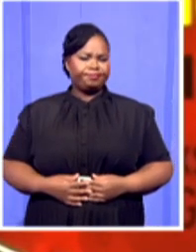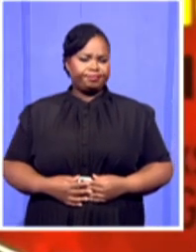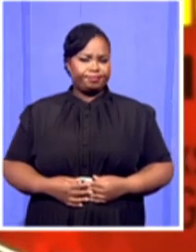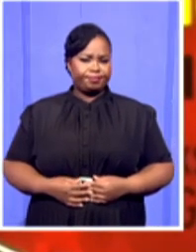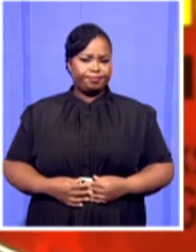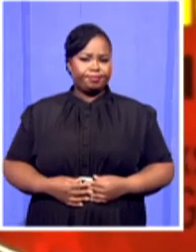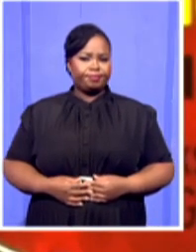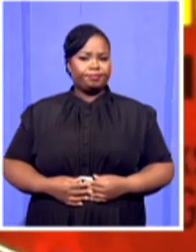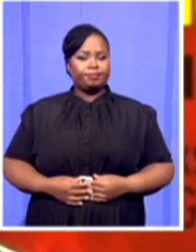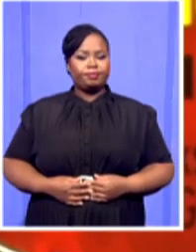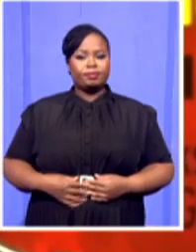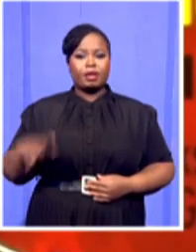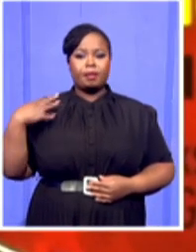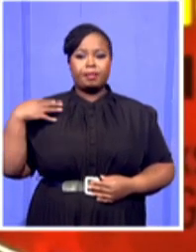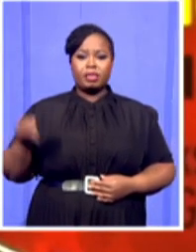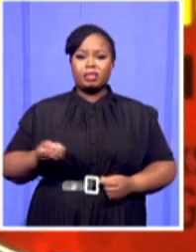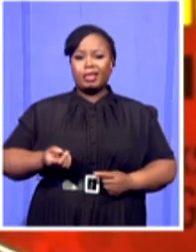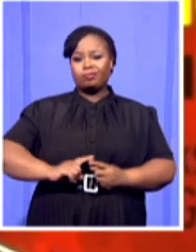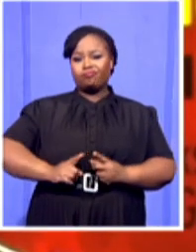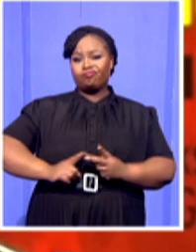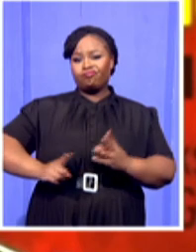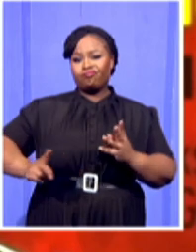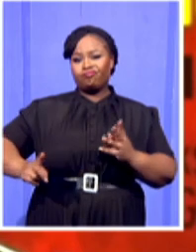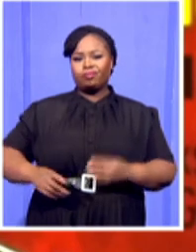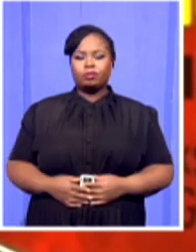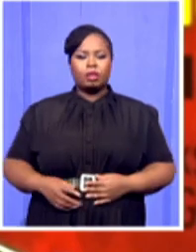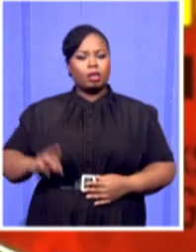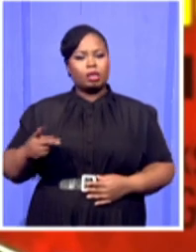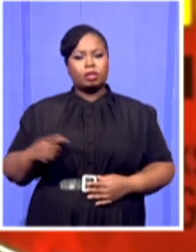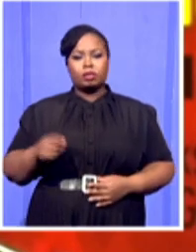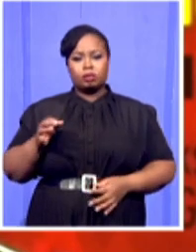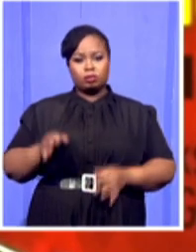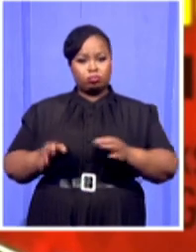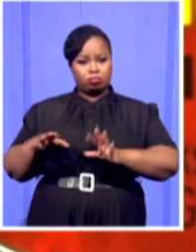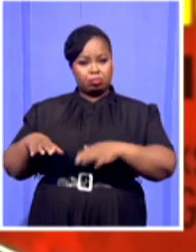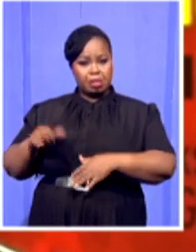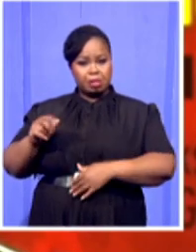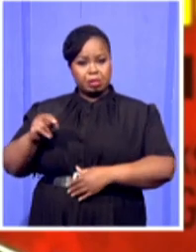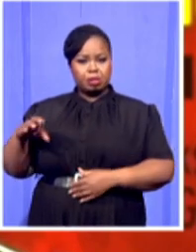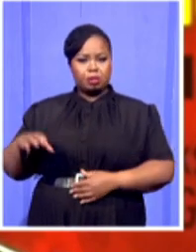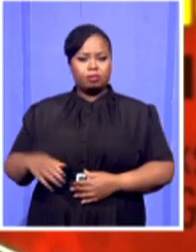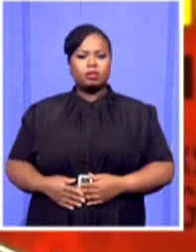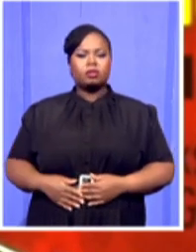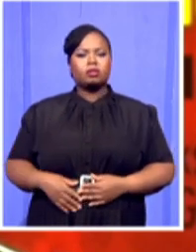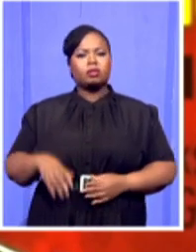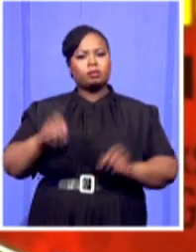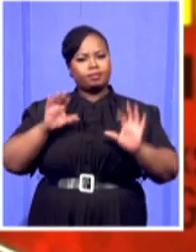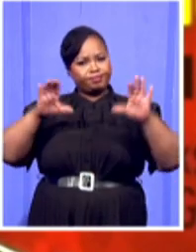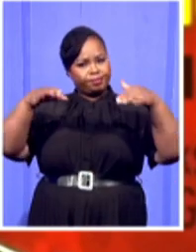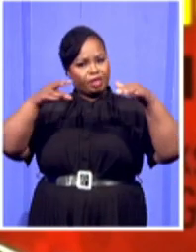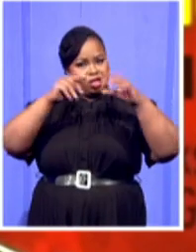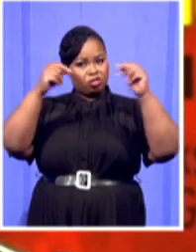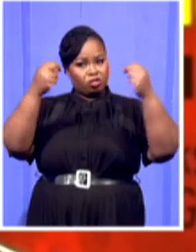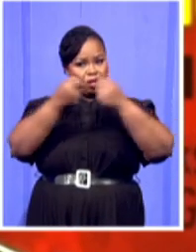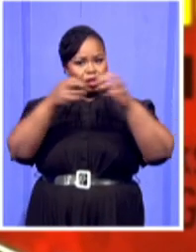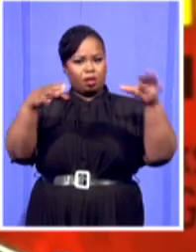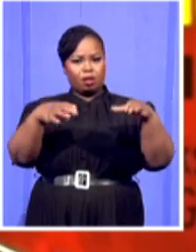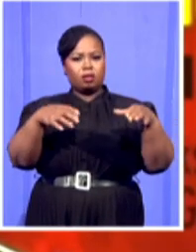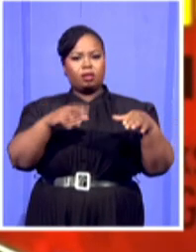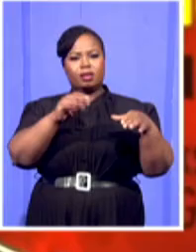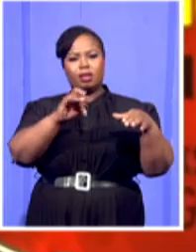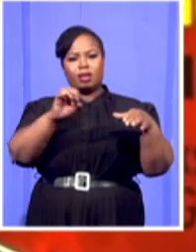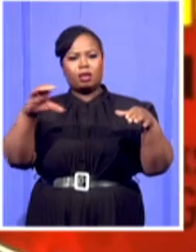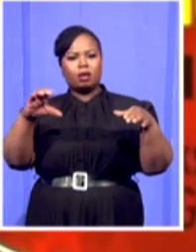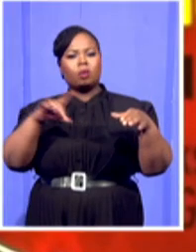with different ministers, others coming from the party, at the level of NEDLAC to ensure that we have